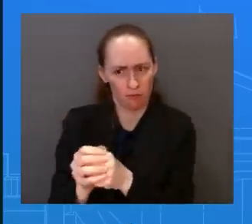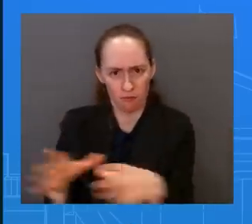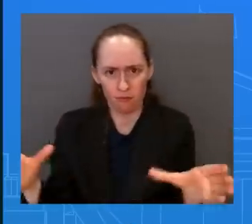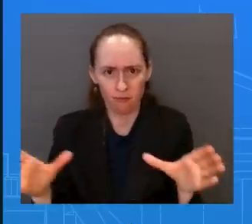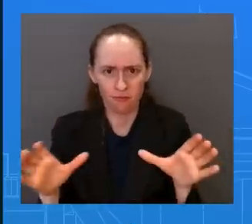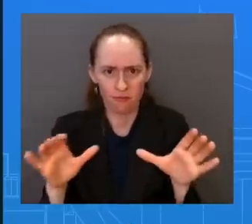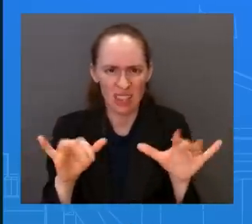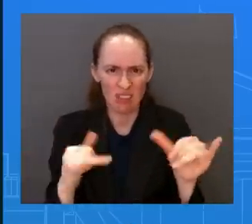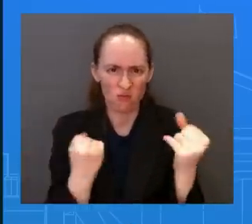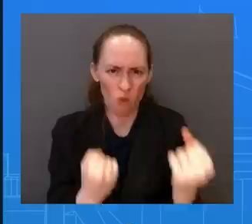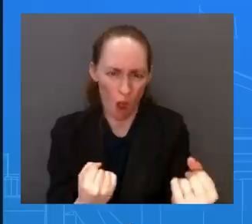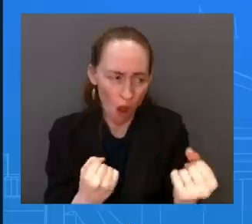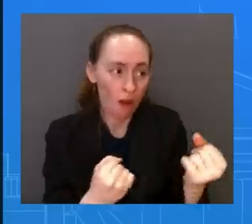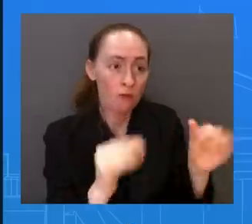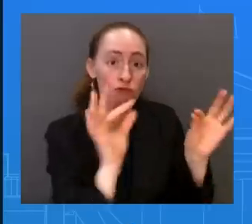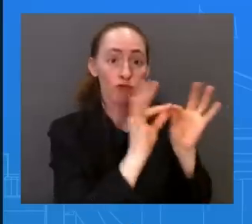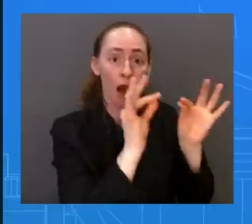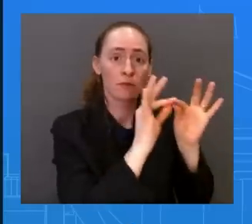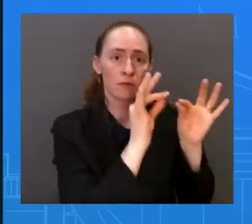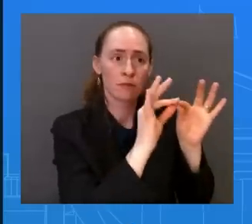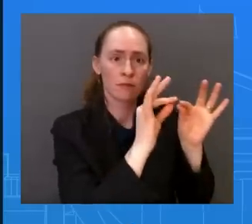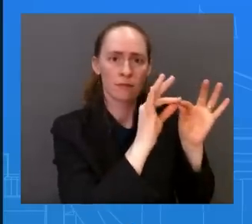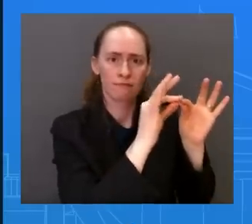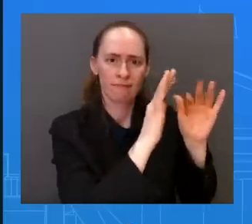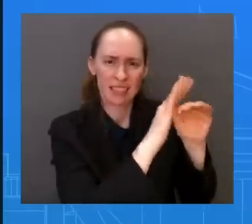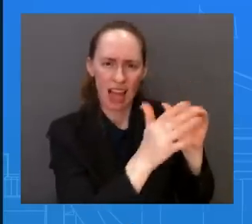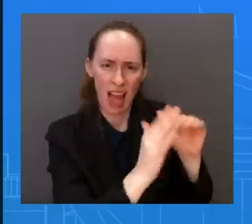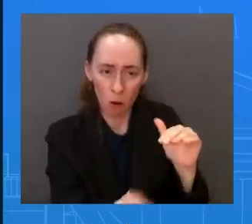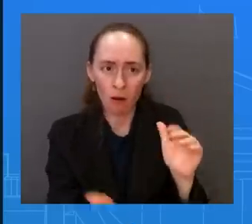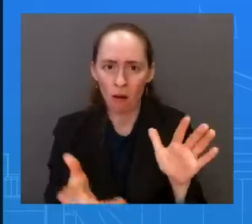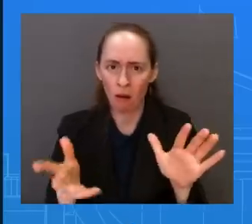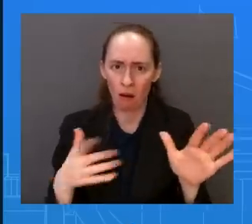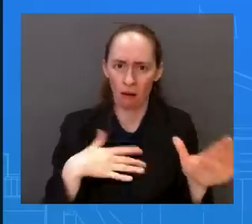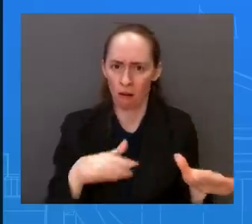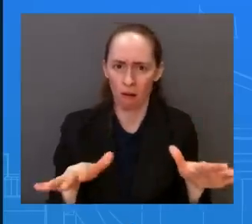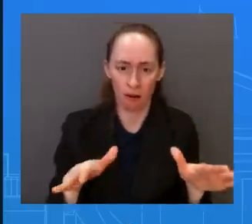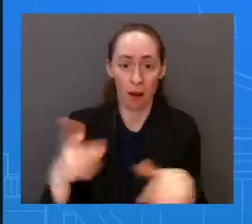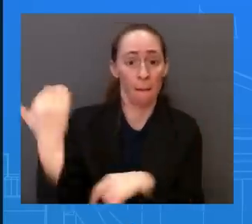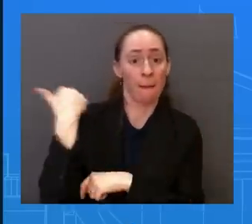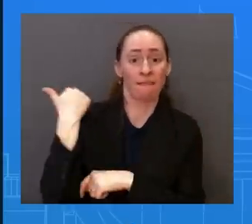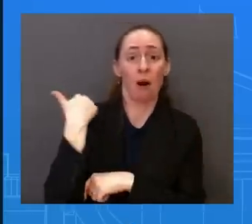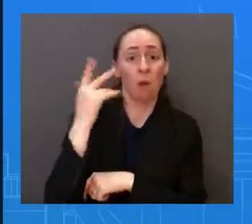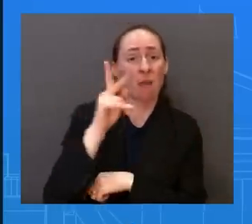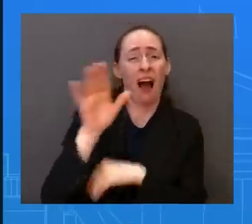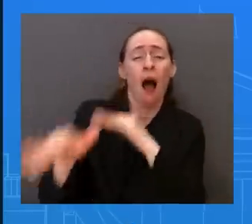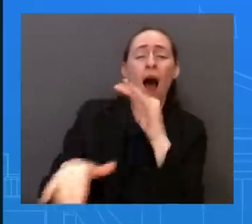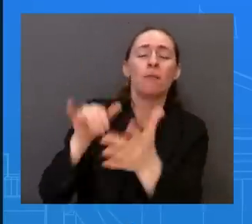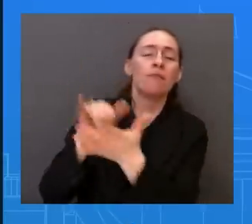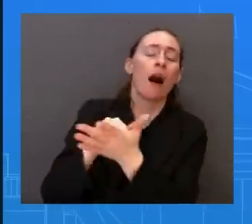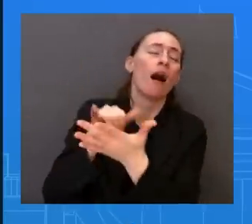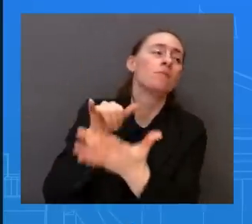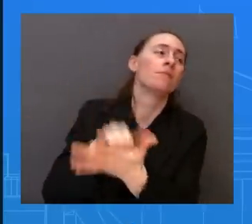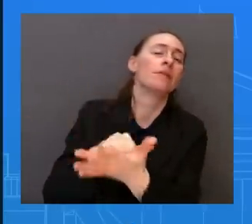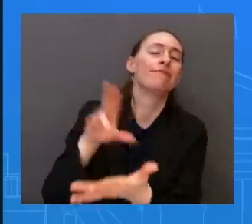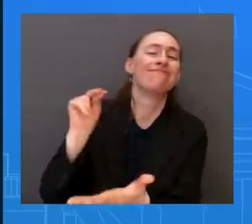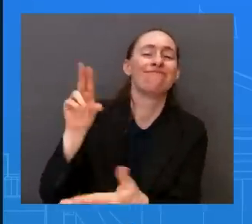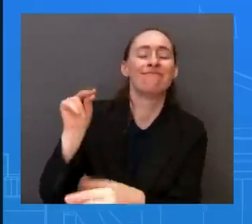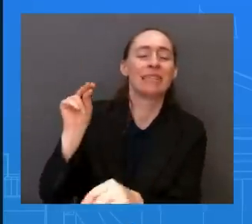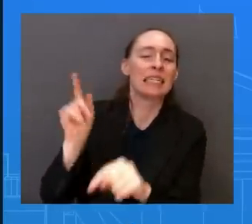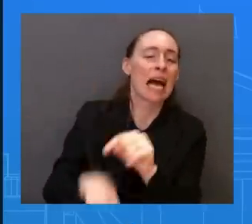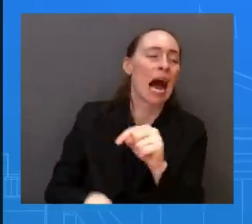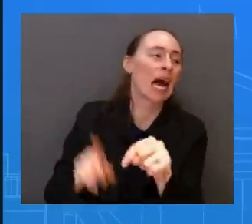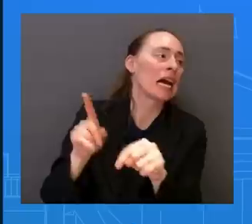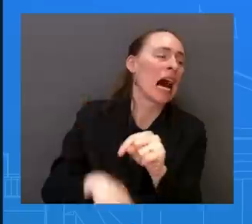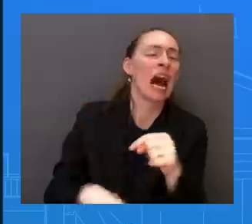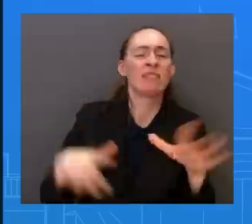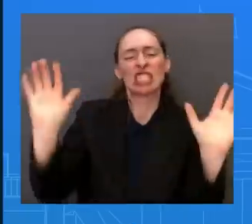time said that that wasn't possible, that wasn't feasible, that the economy would likely be in recession now, you know, in the